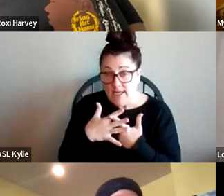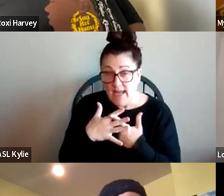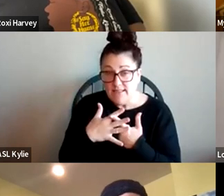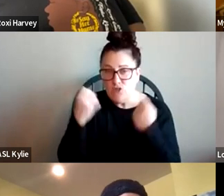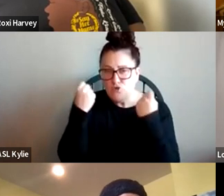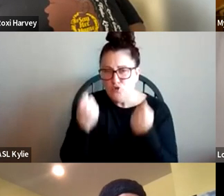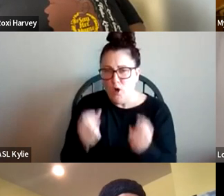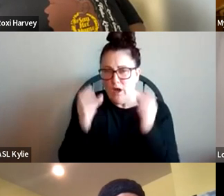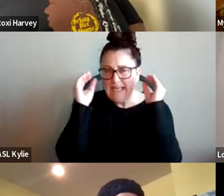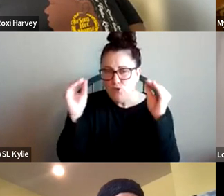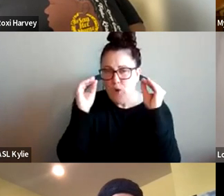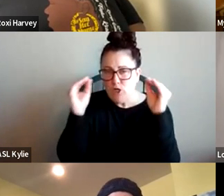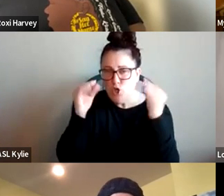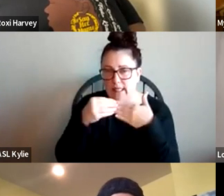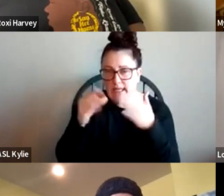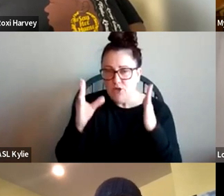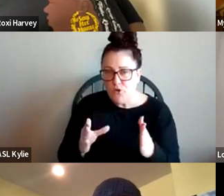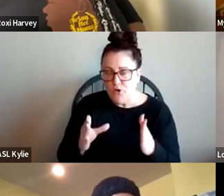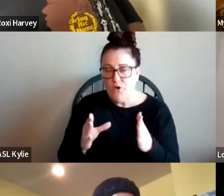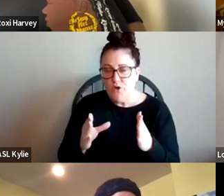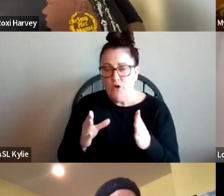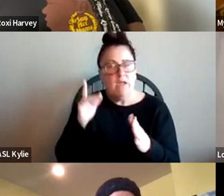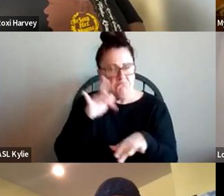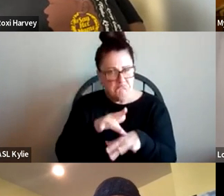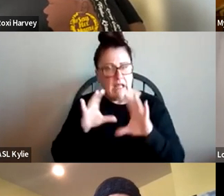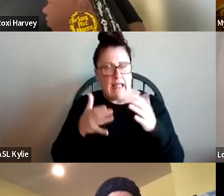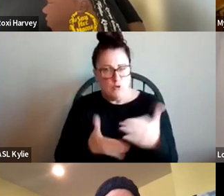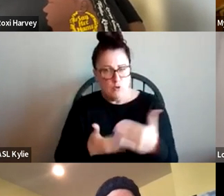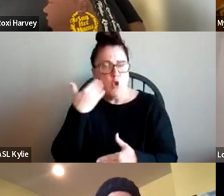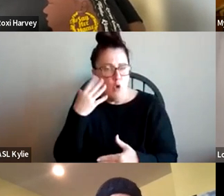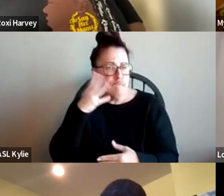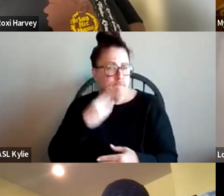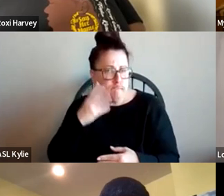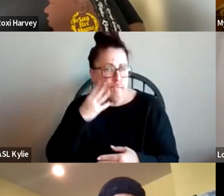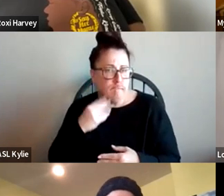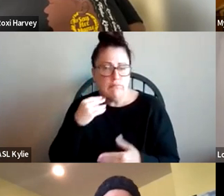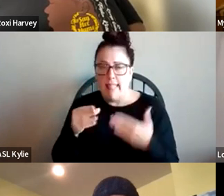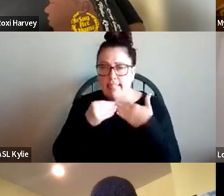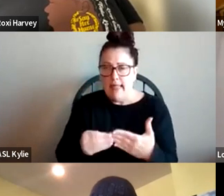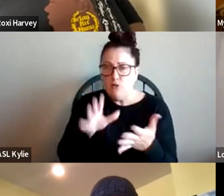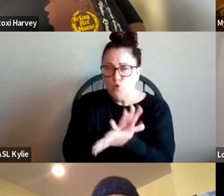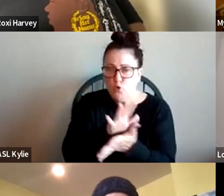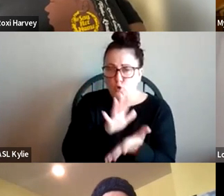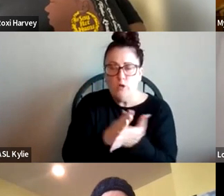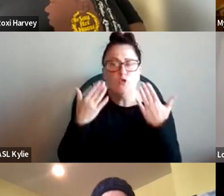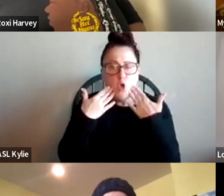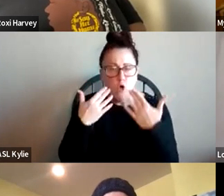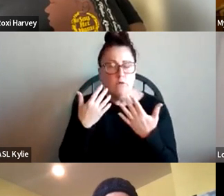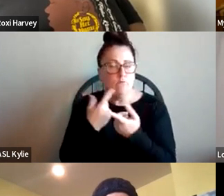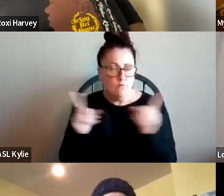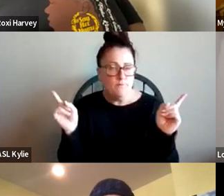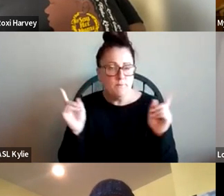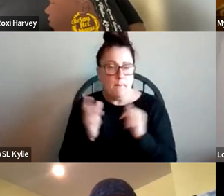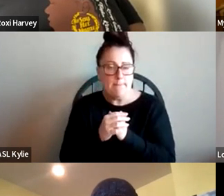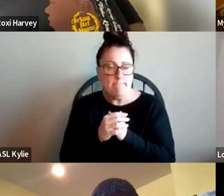strong instructional leader, right? Somebody who's been in a classroom and knows how that is. Somebody who's led a school and knows how that works.